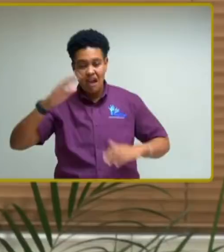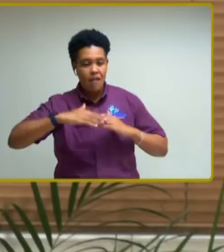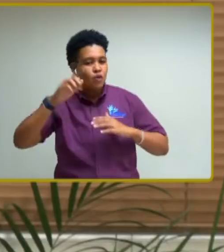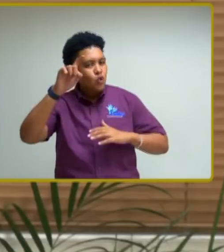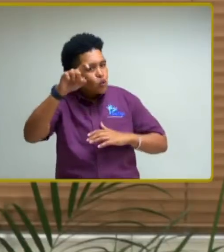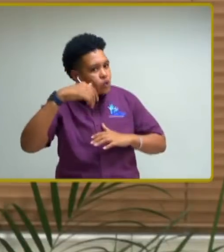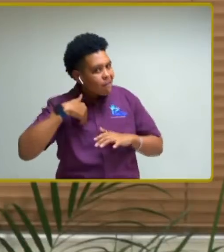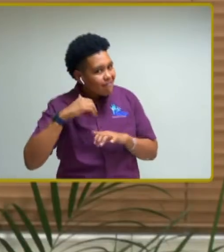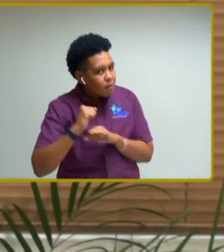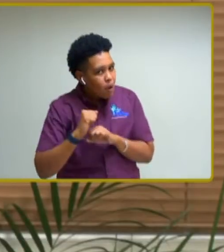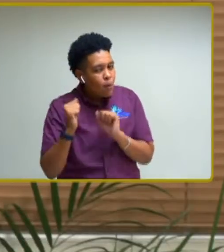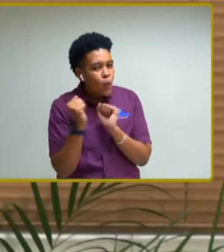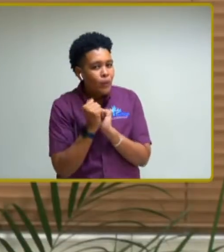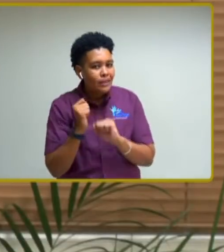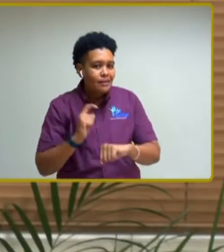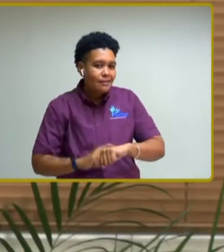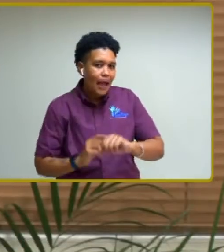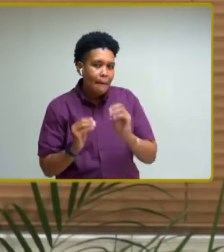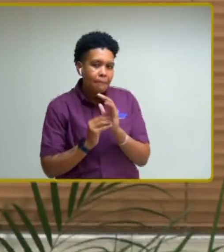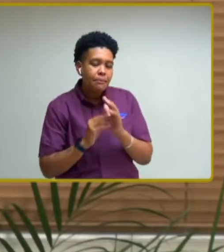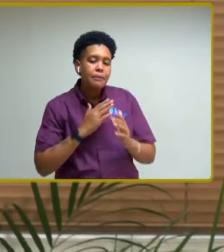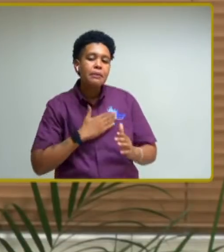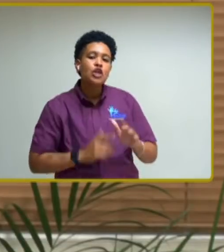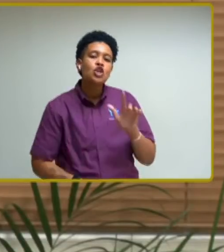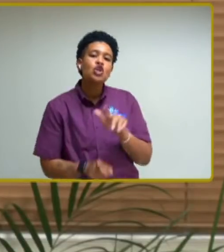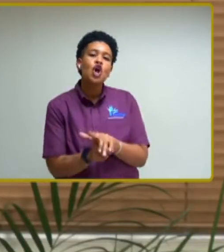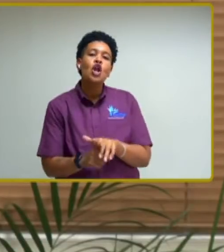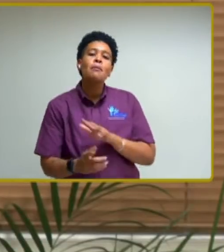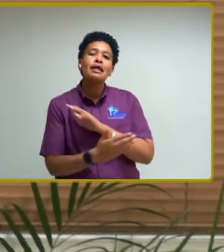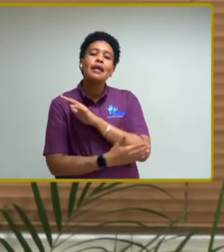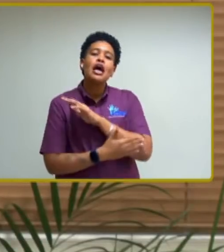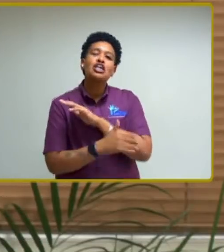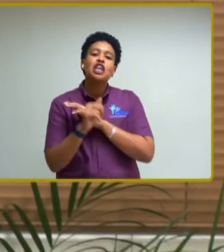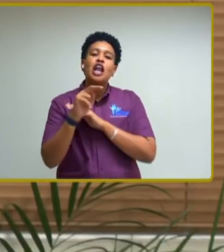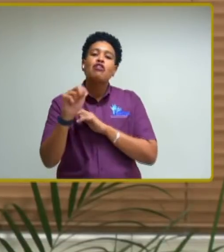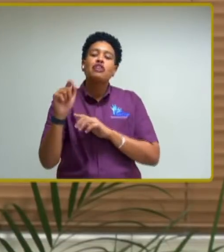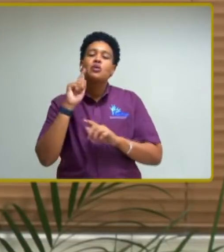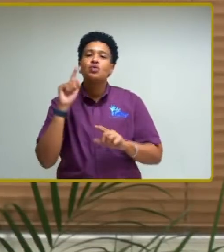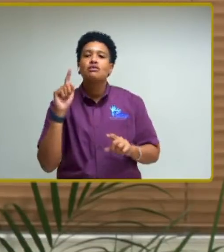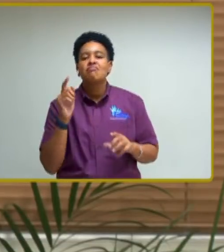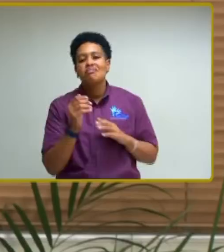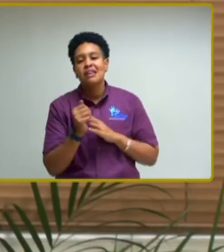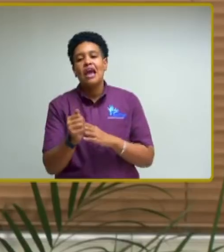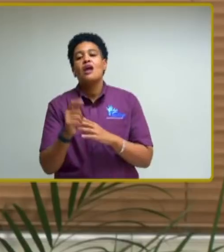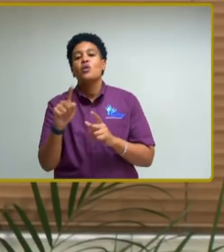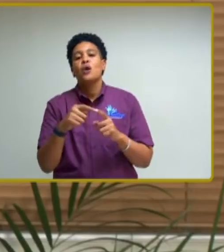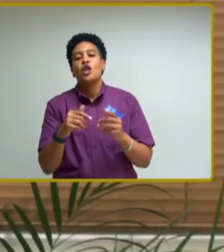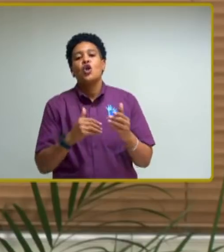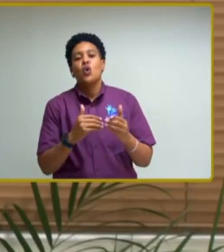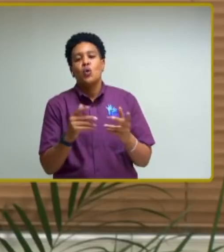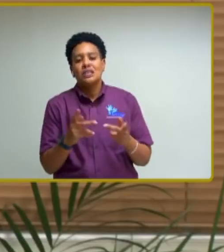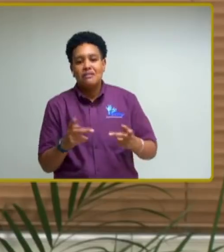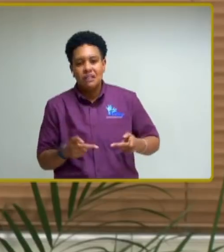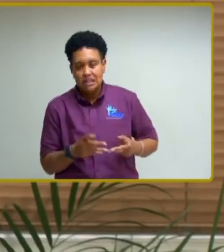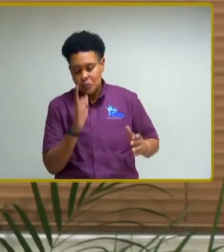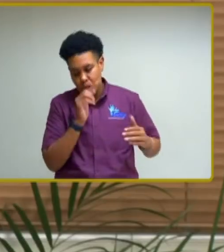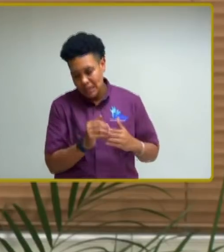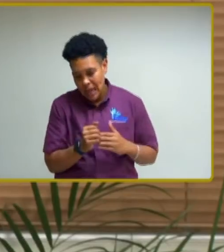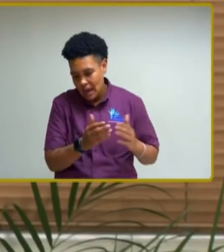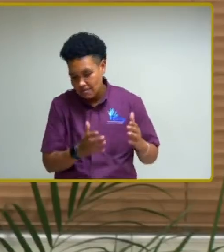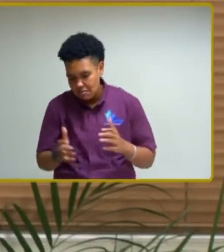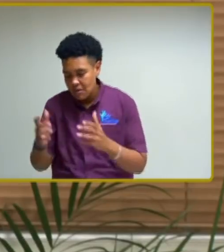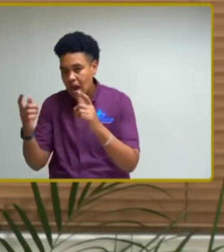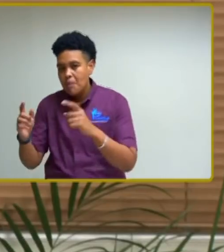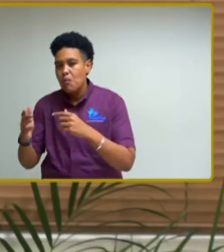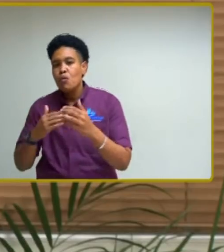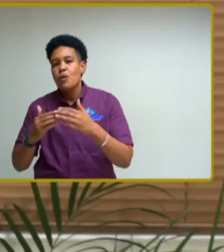appointment with a time. Please turn up at the National Arena. You'll be directed once you get close to the facility, whether